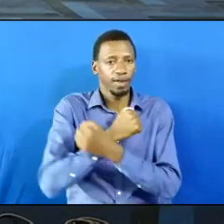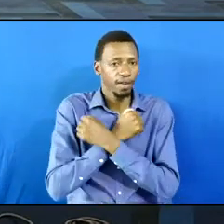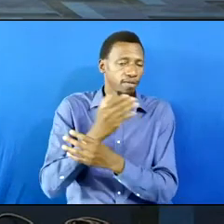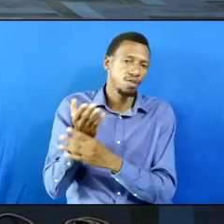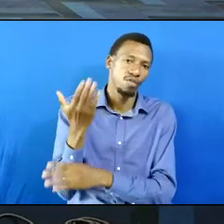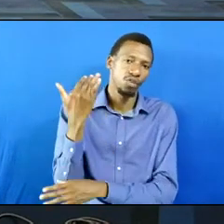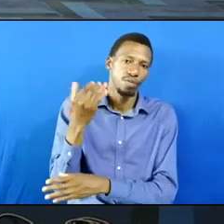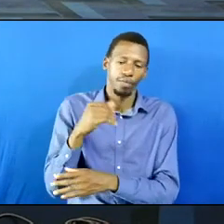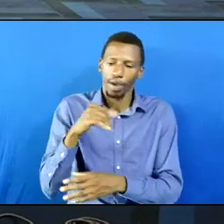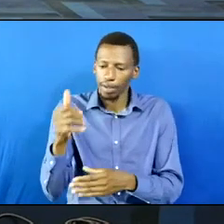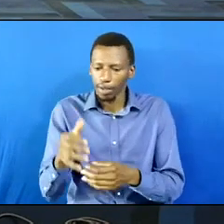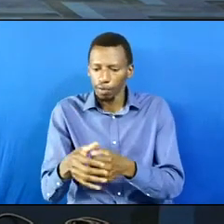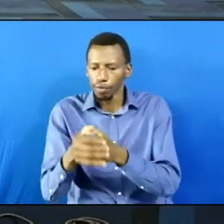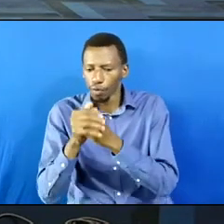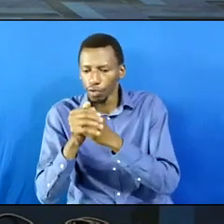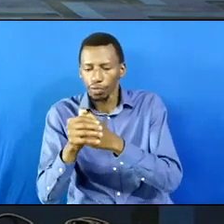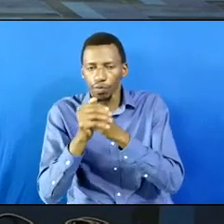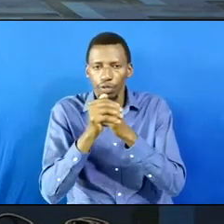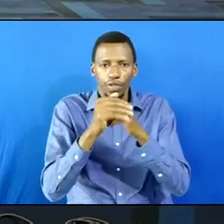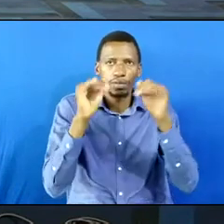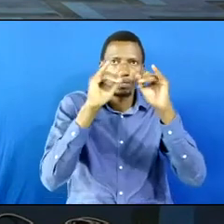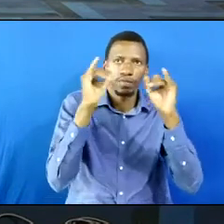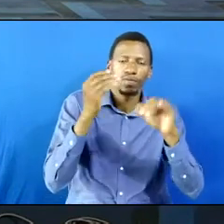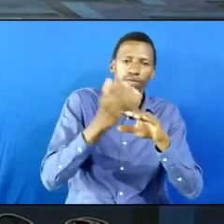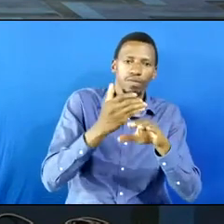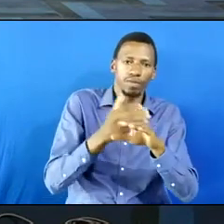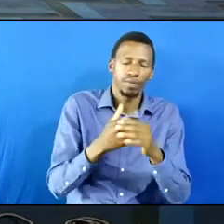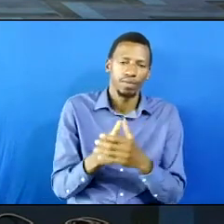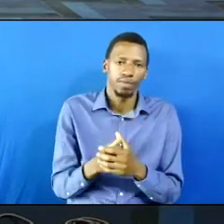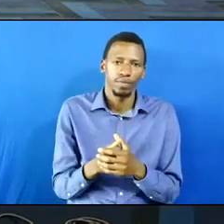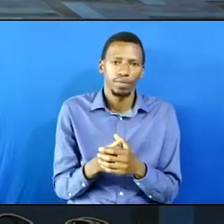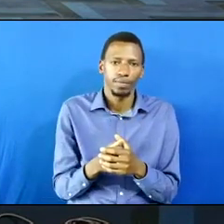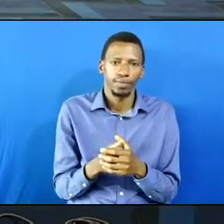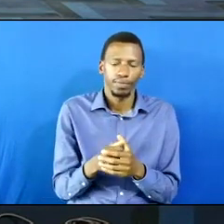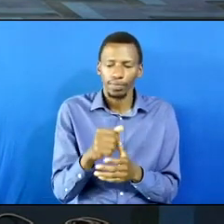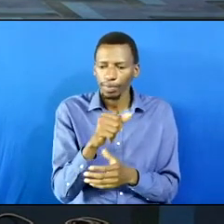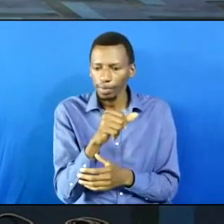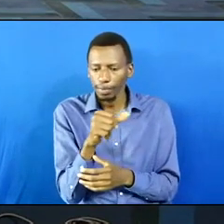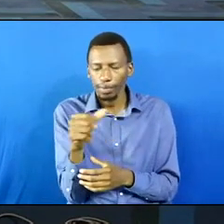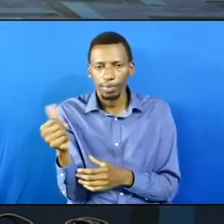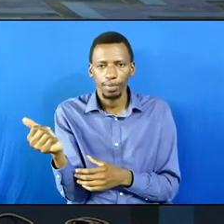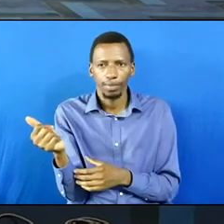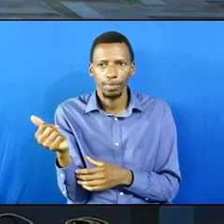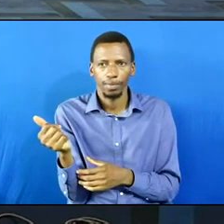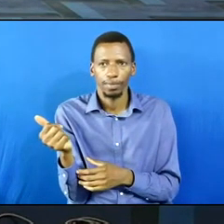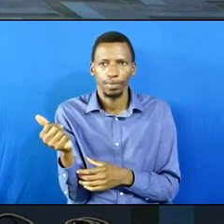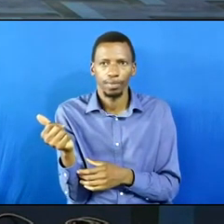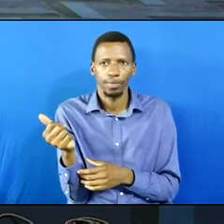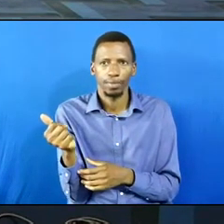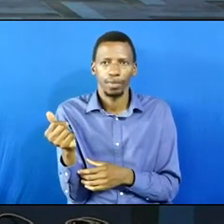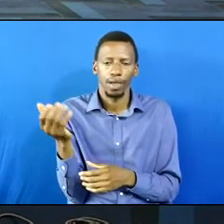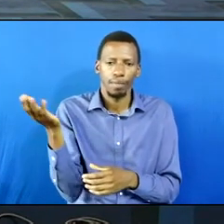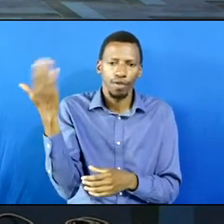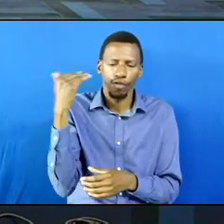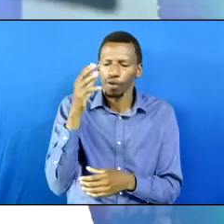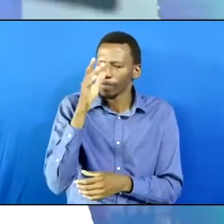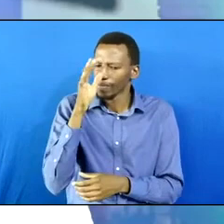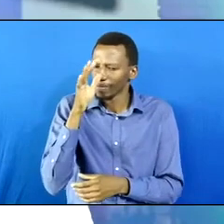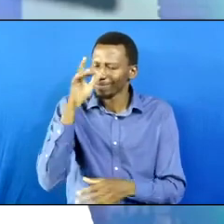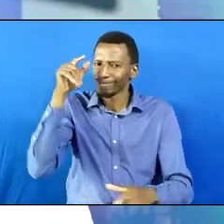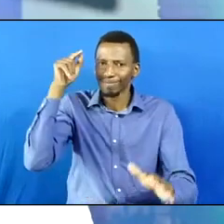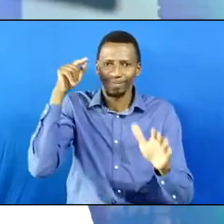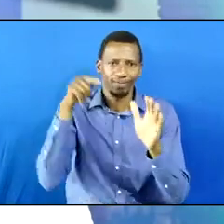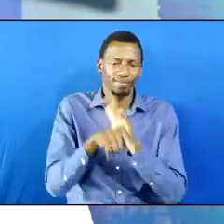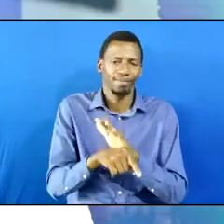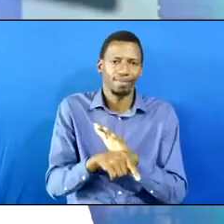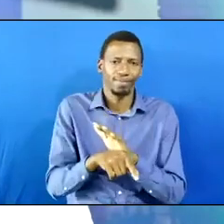worshippers. Others were the professional, not professional mourners, the professional liars.